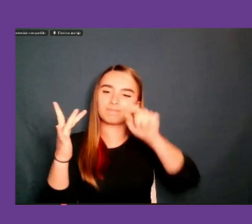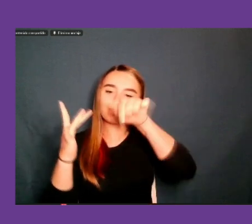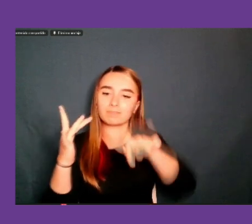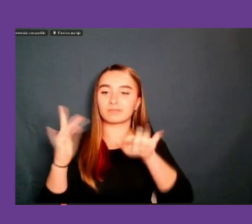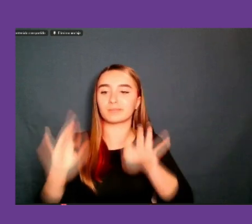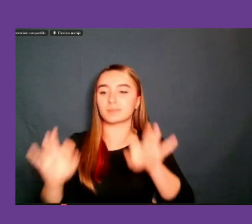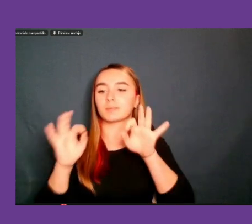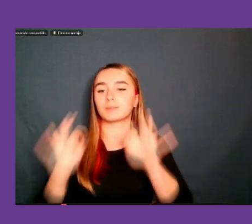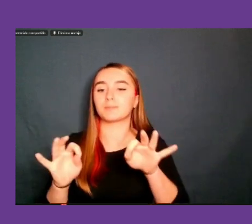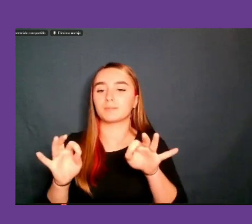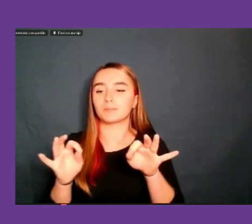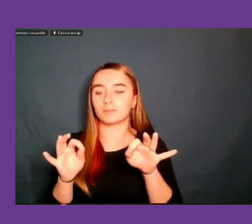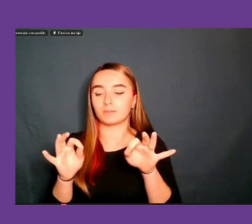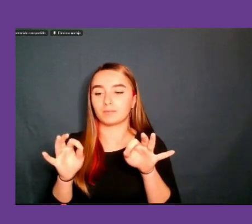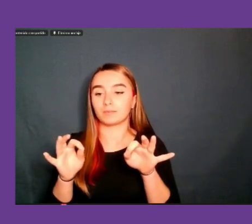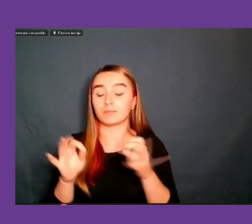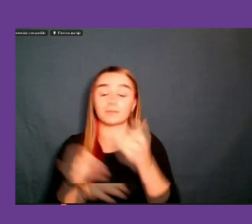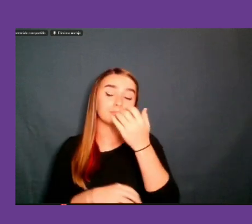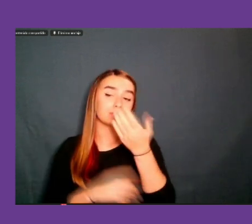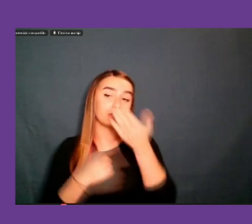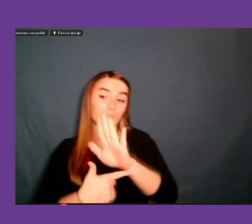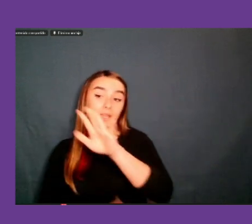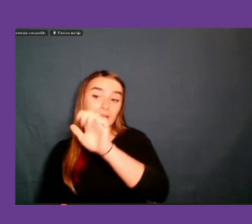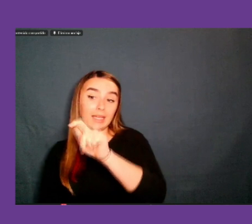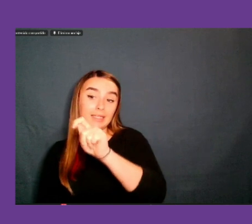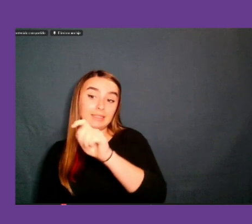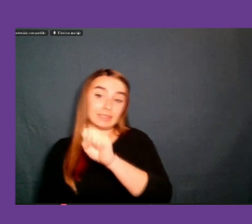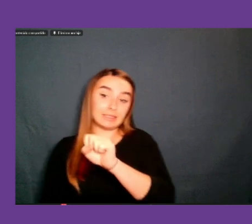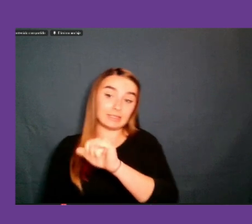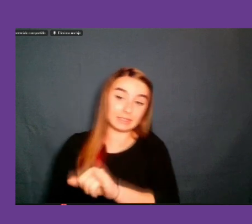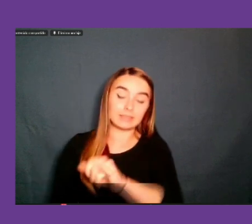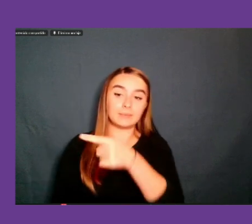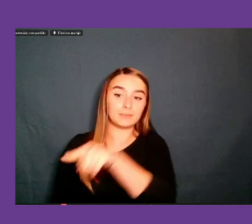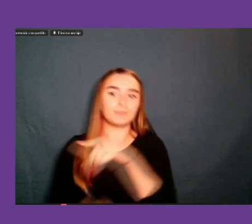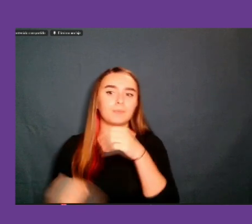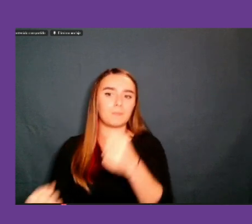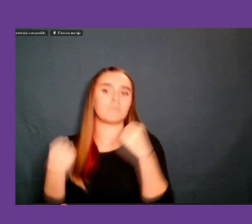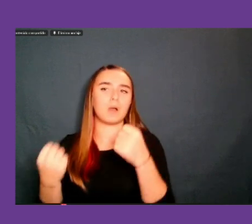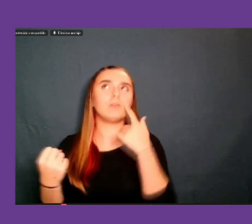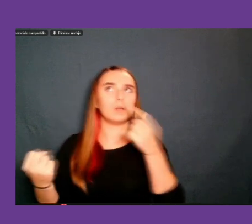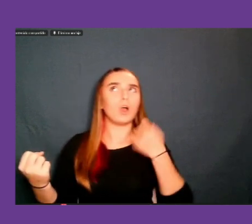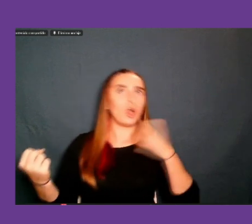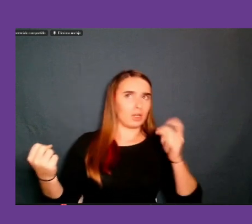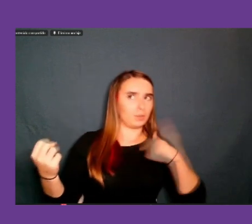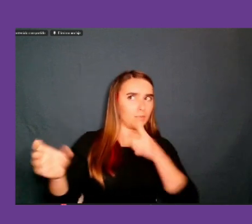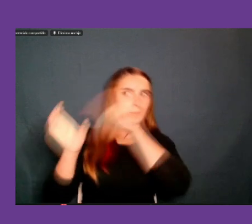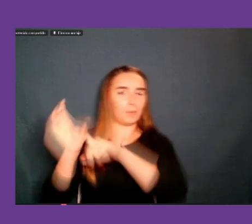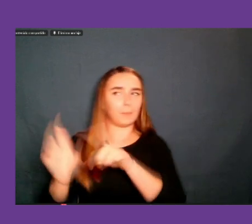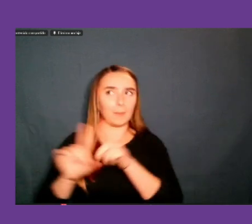in one of the organizations, in ETSI, for example, in which, we can become members, but our votes will not be